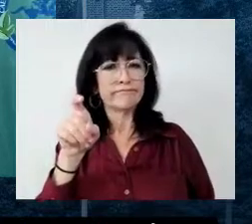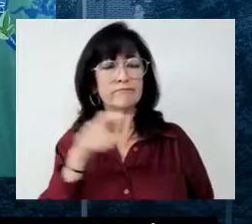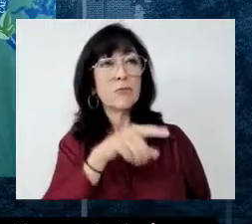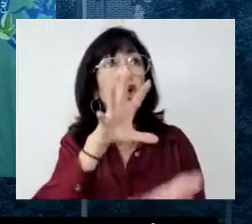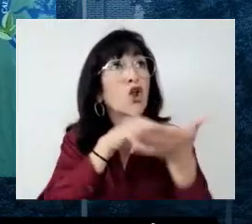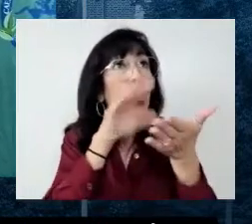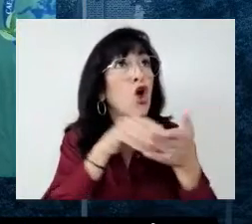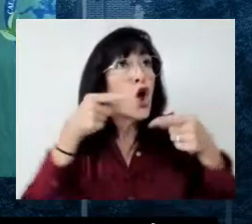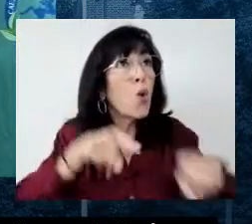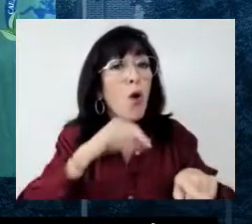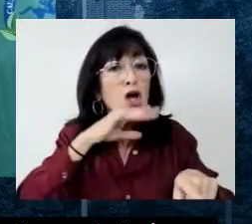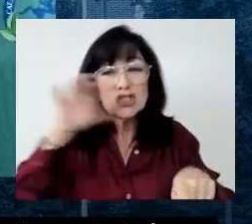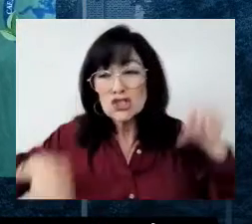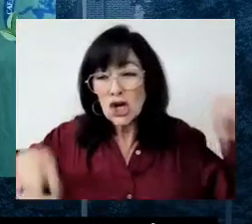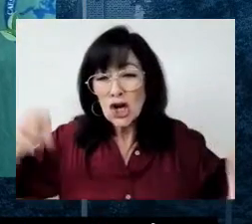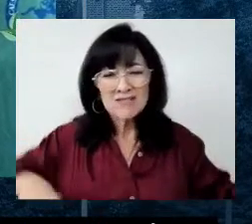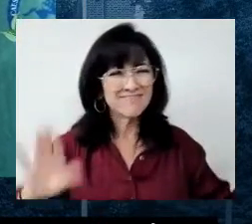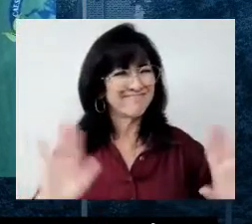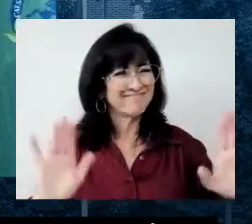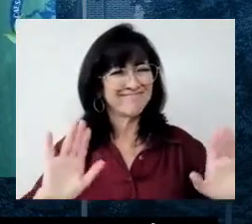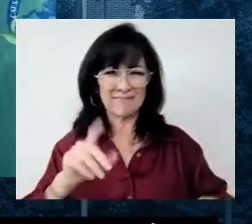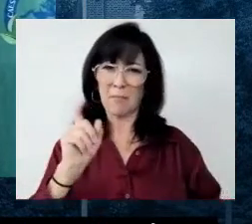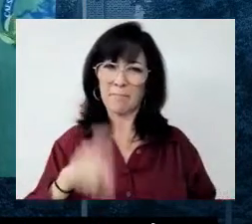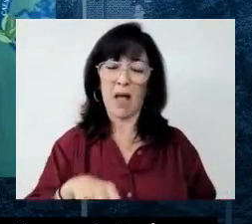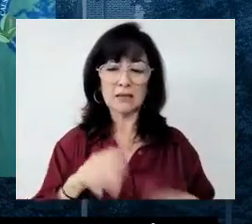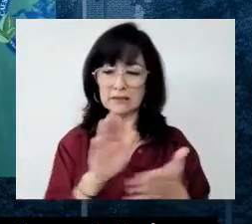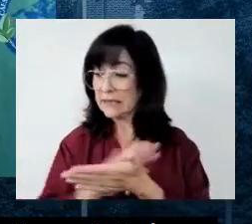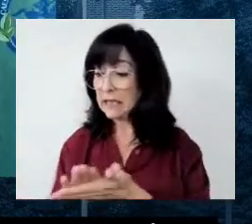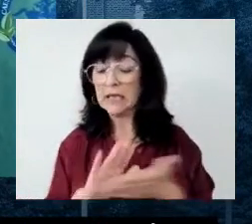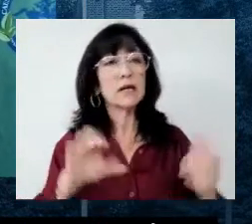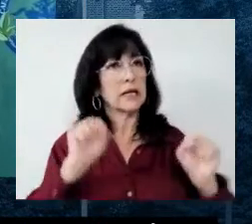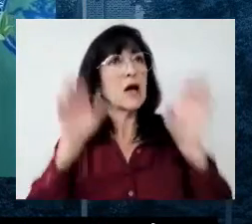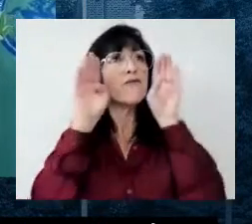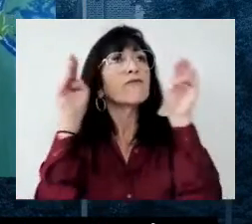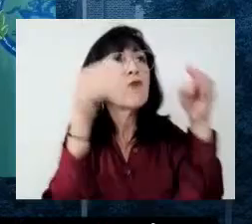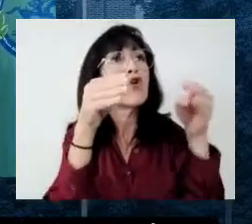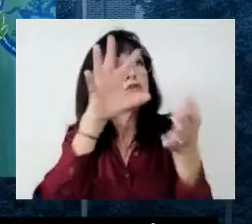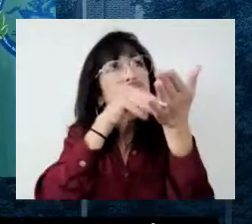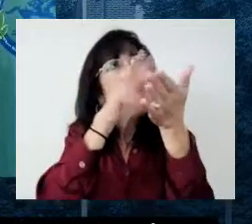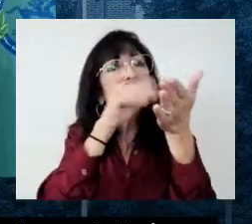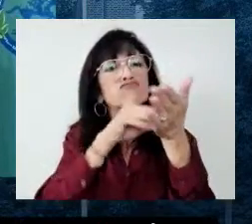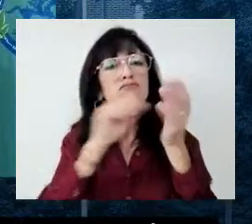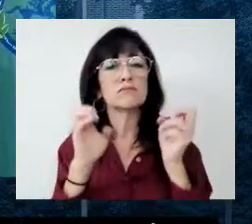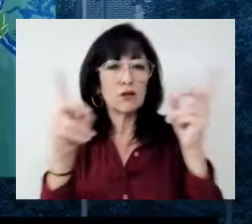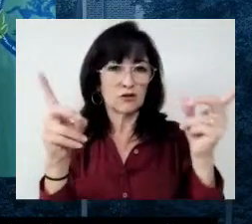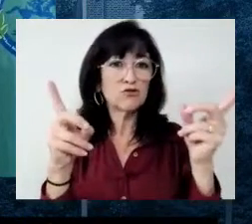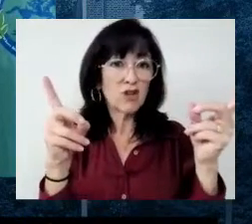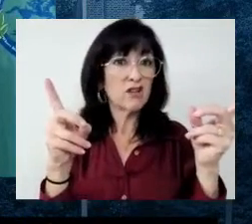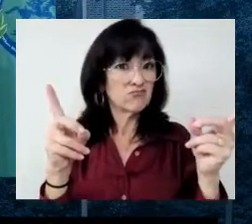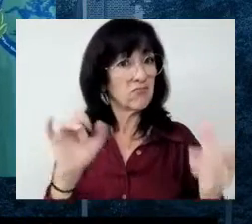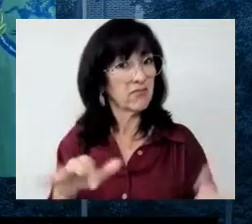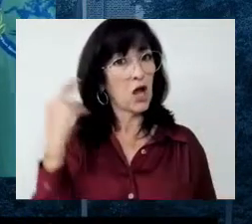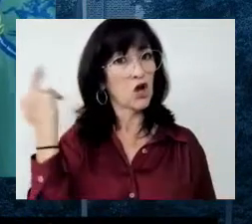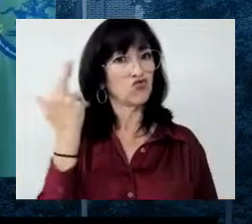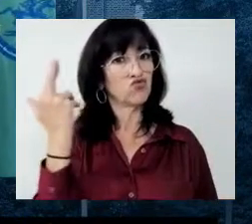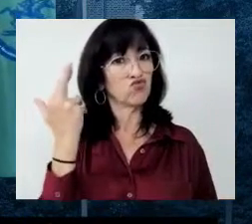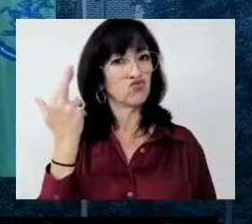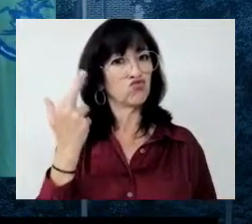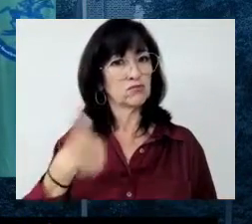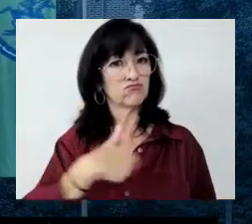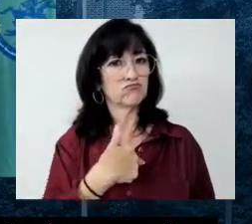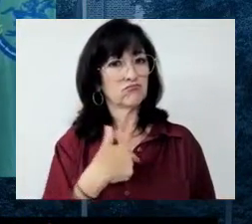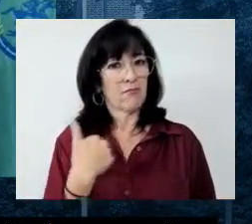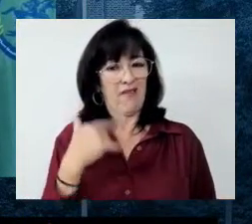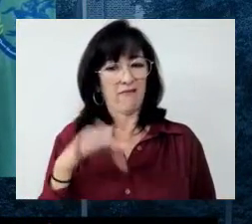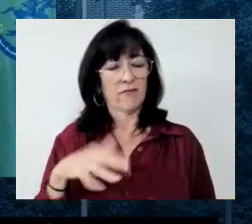parents, to communities, to the future of our state. We should take the same pride, and I think the reason for this program, reason that I'm